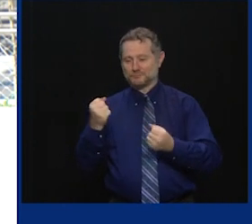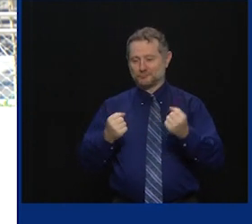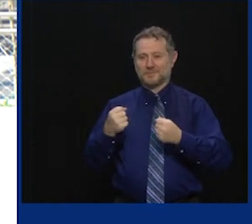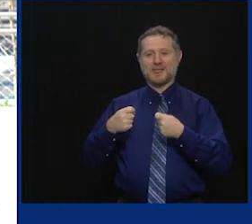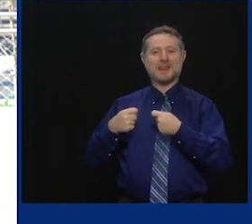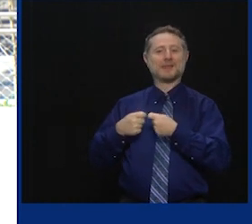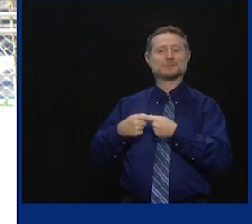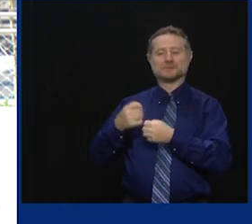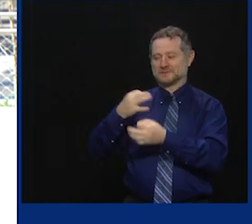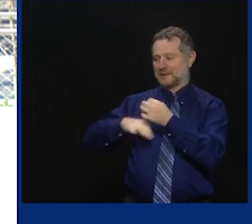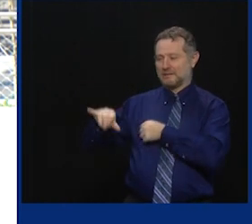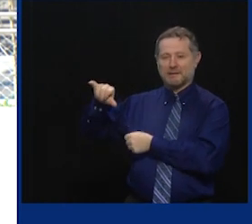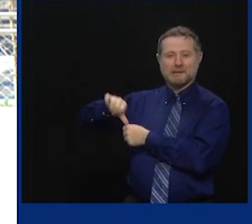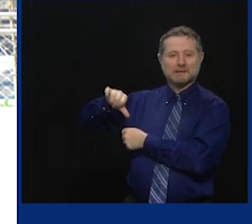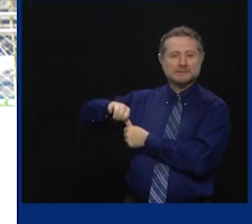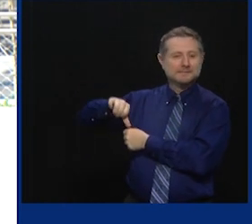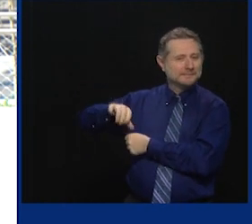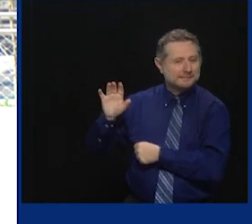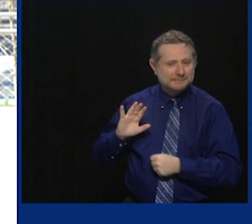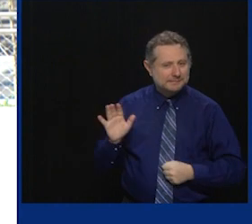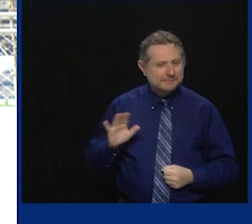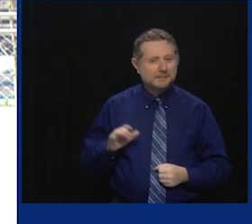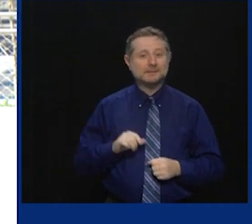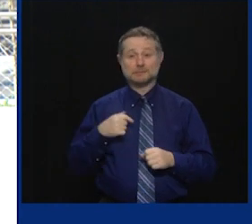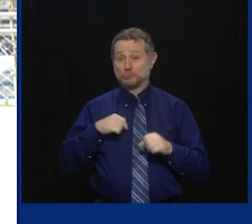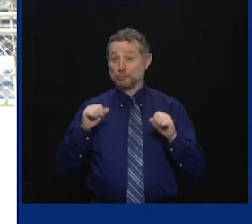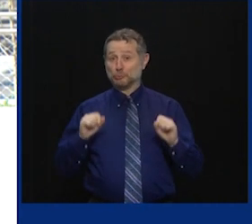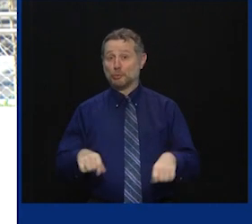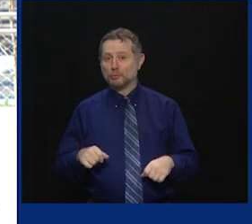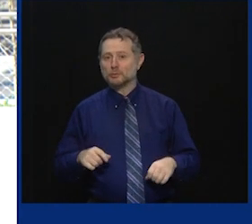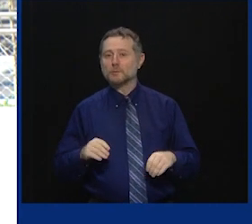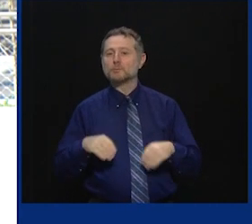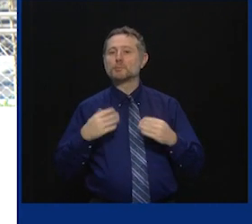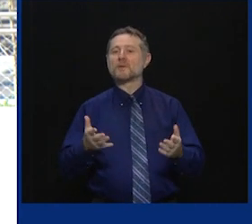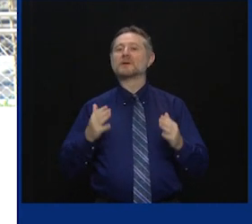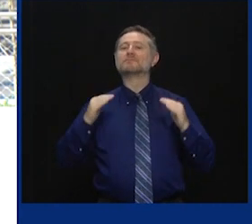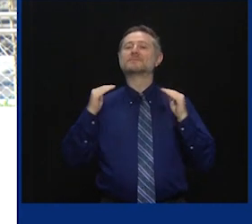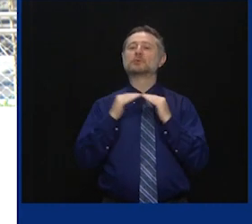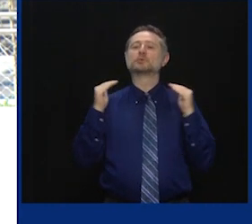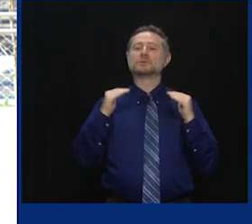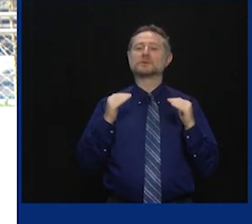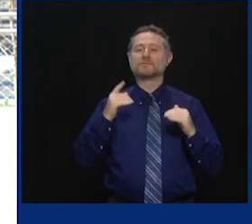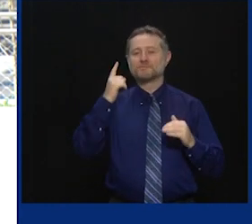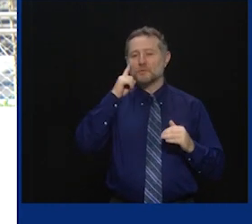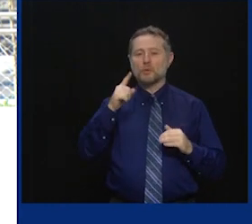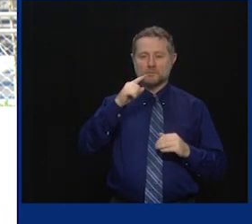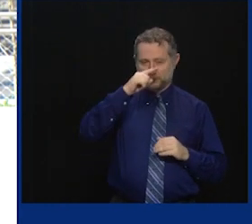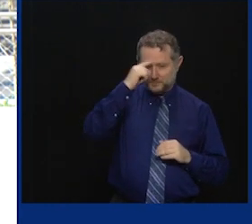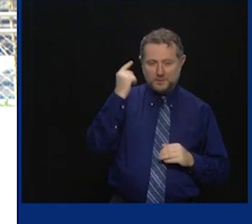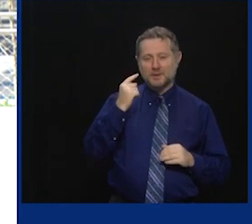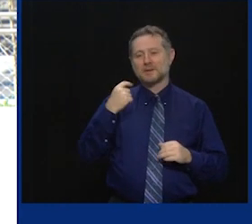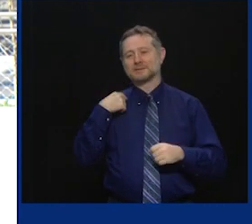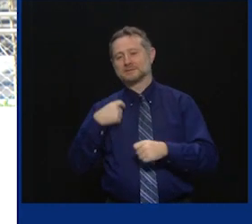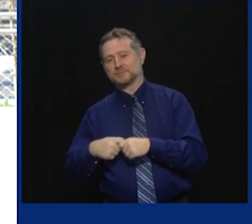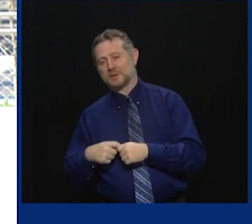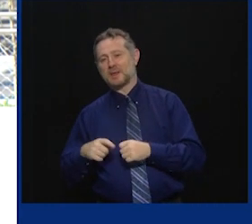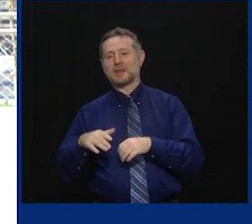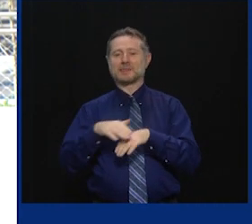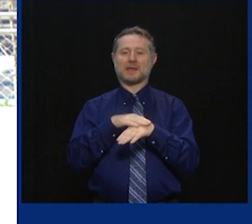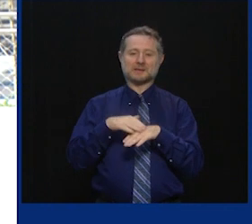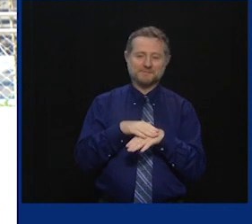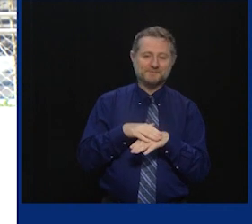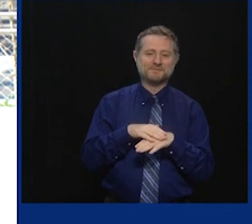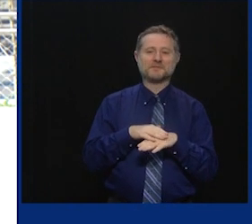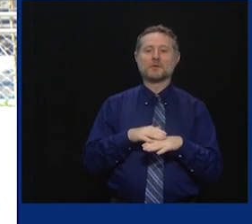powered. And we can deliver climate justice for Black, Latinx, Indigenous, and low-income